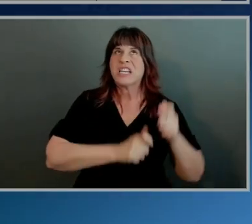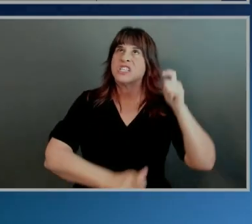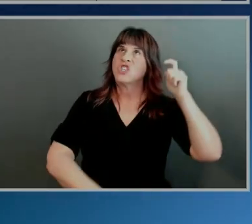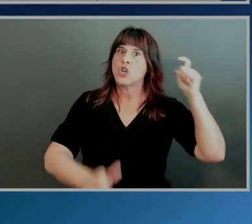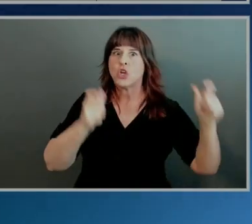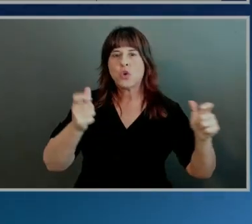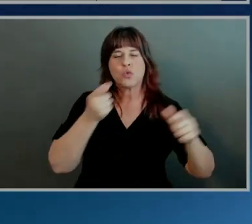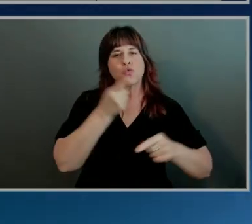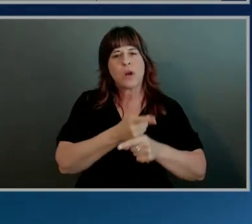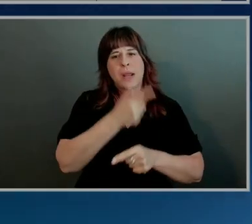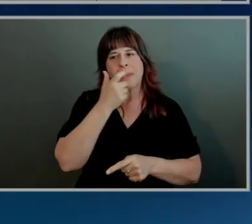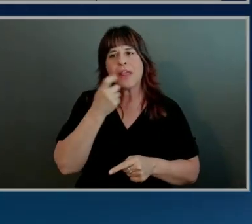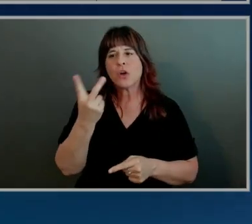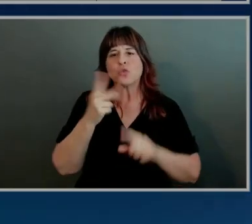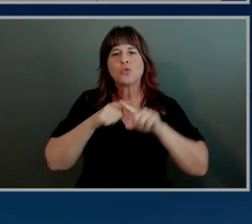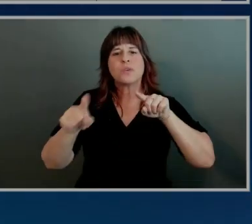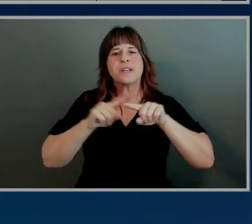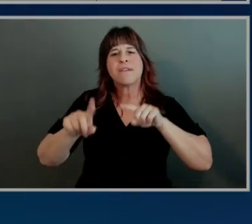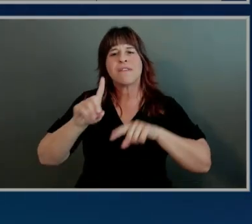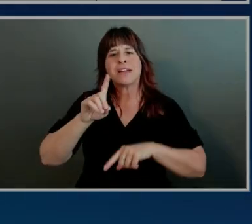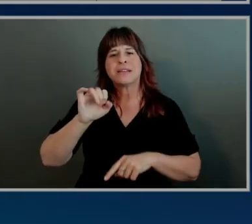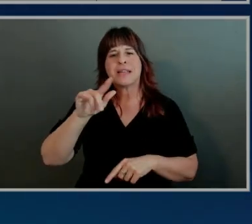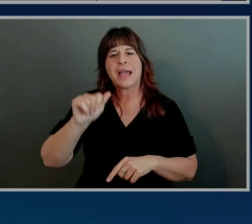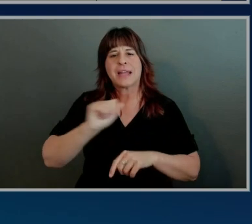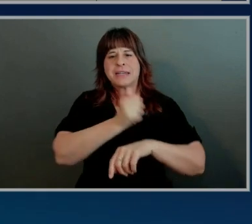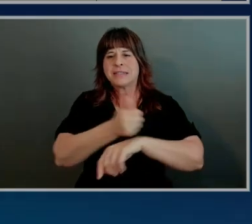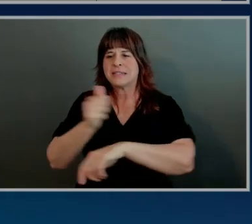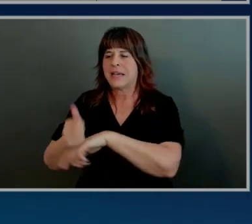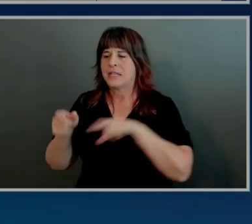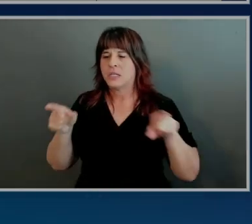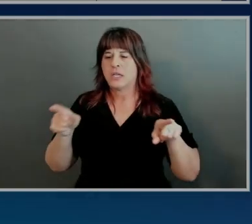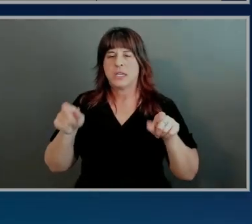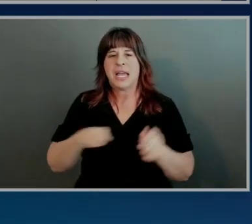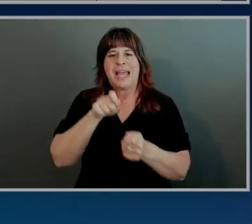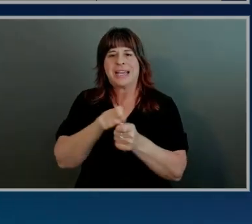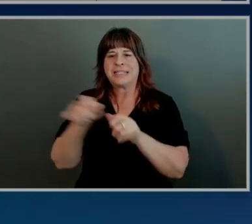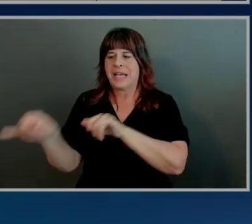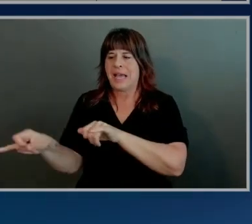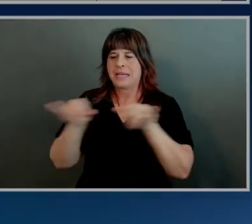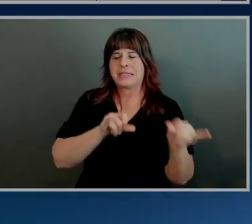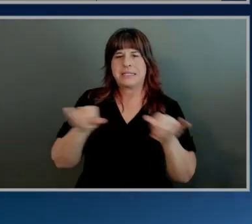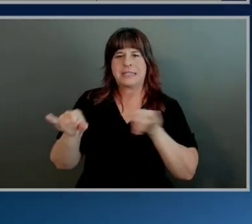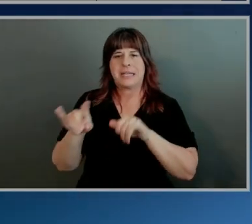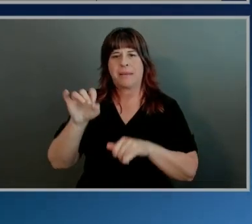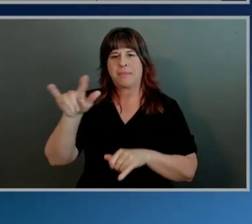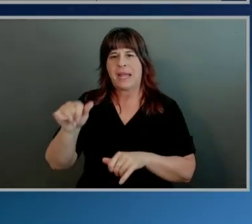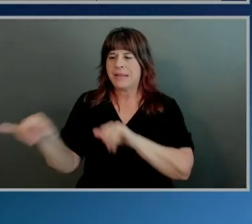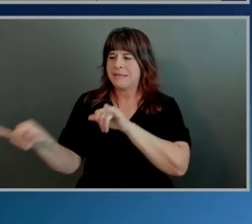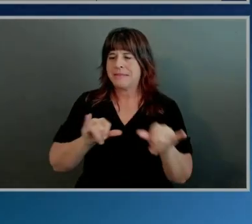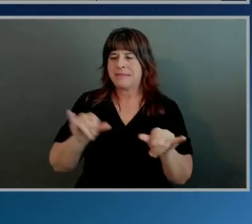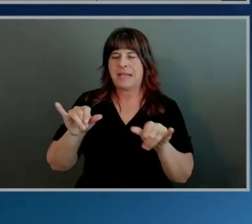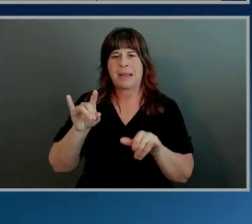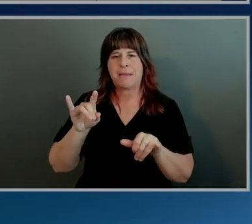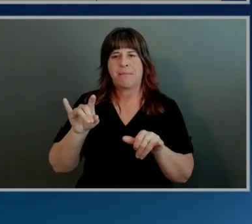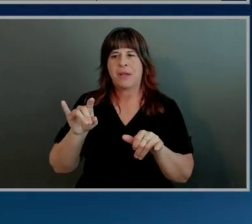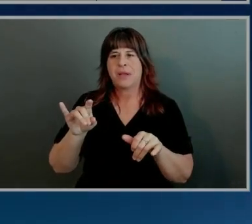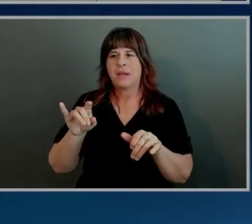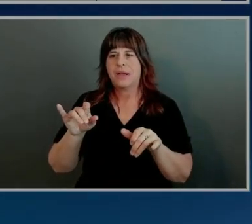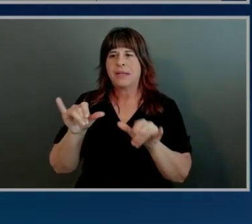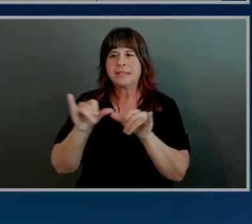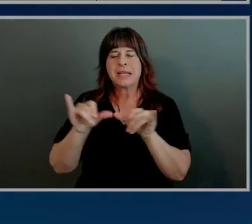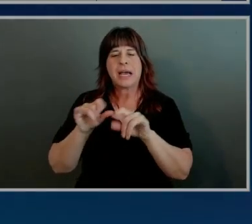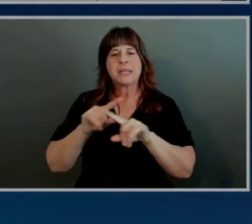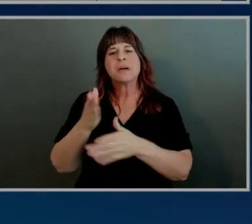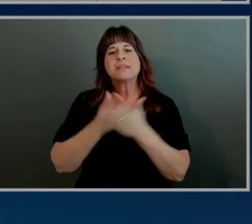now these are two different data sets. One, it's all the exact same size of data and the same data. It's just some are made into